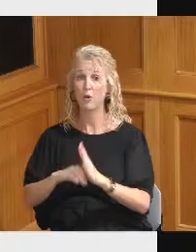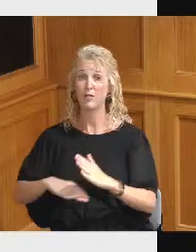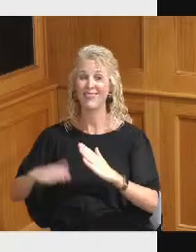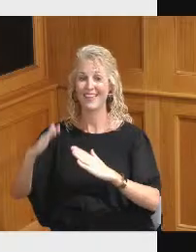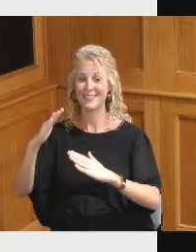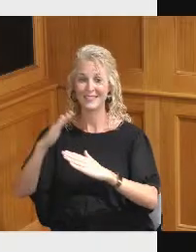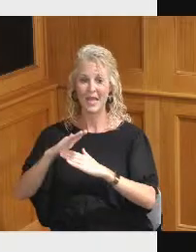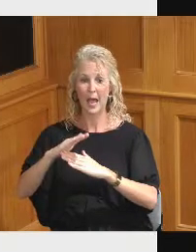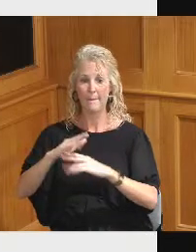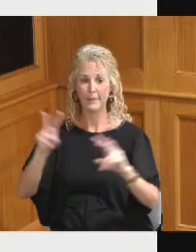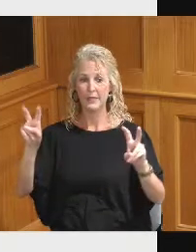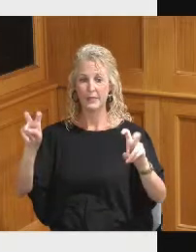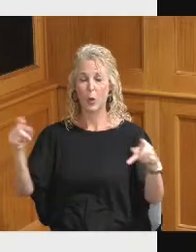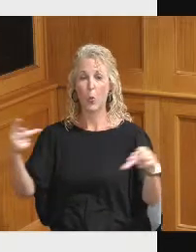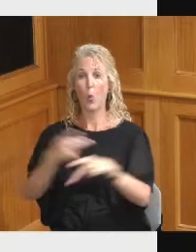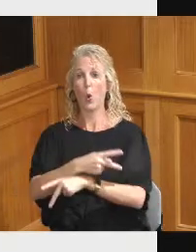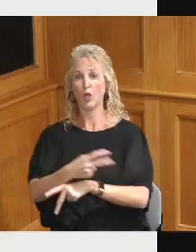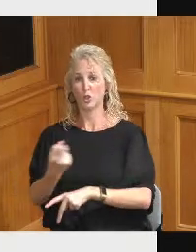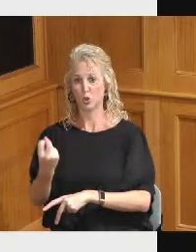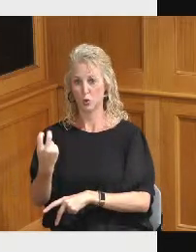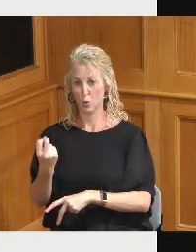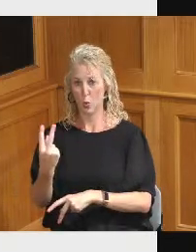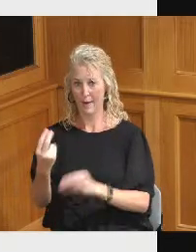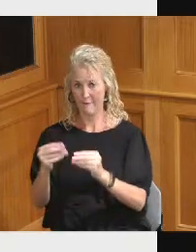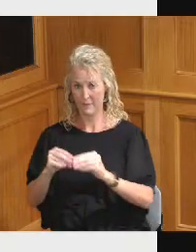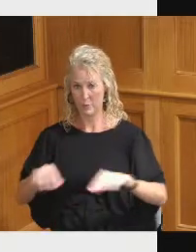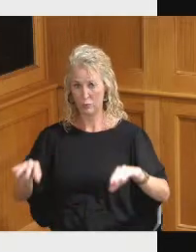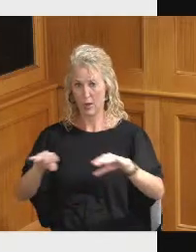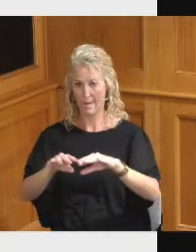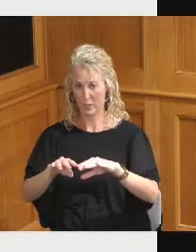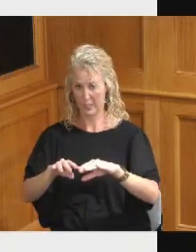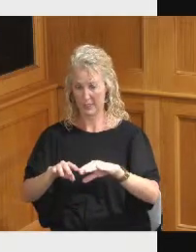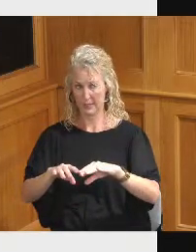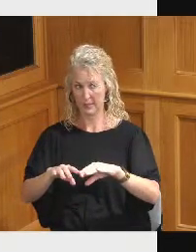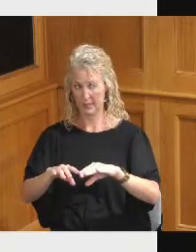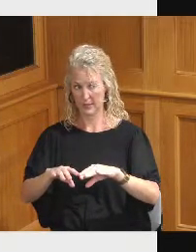our list of 500,